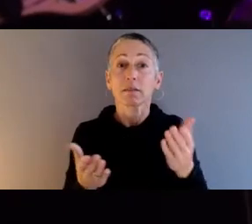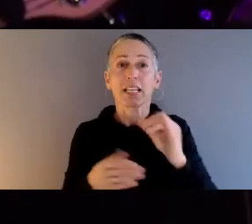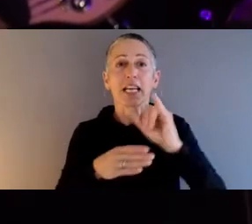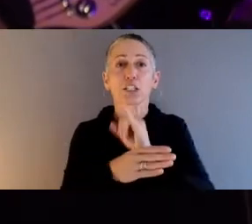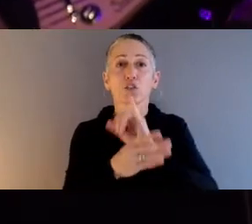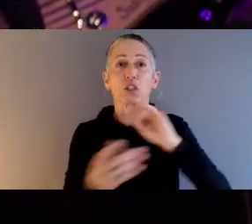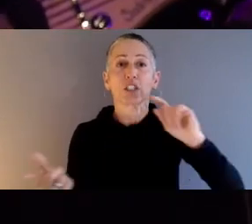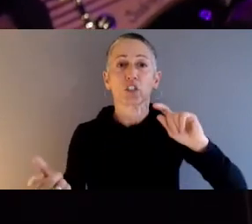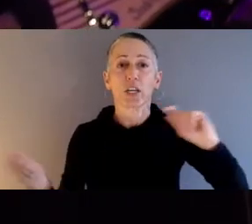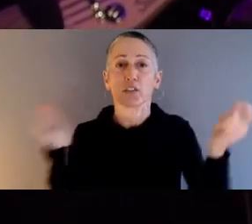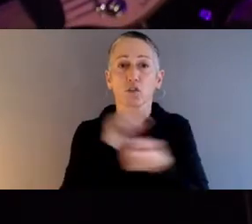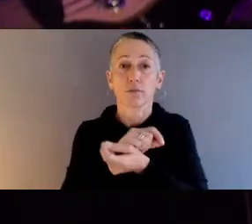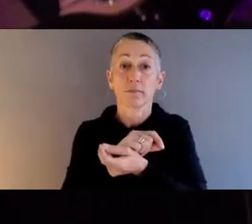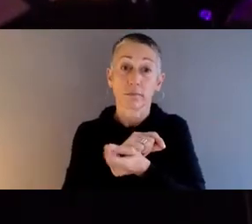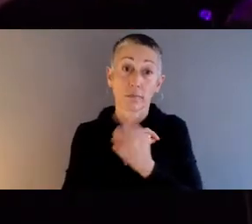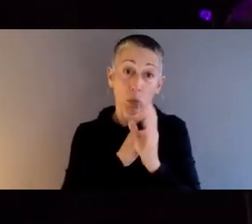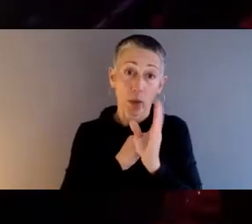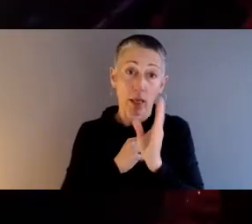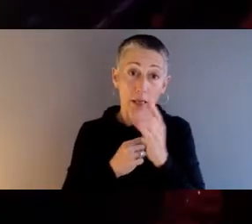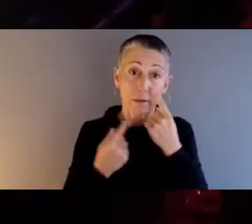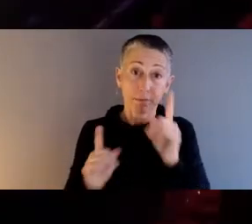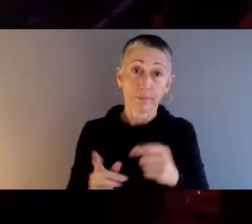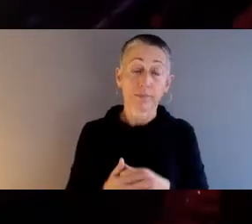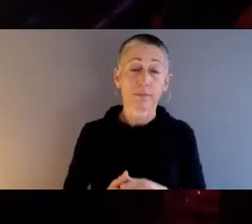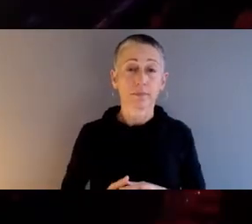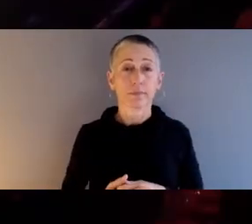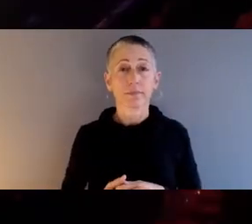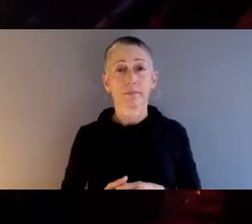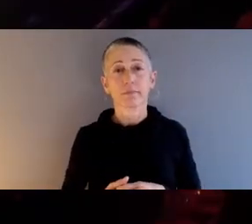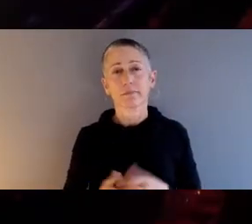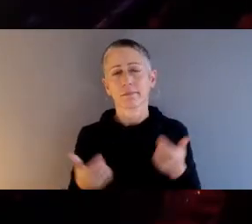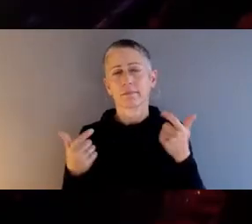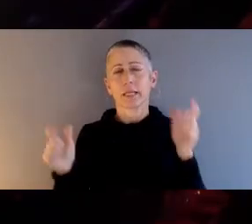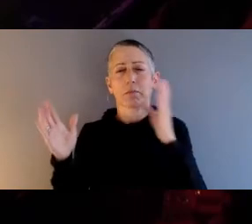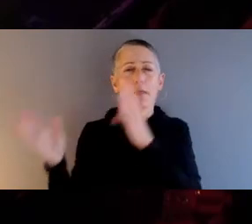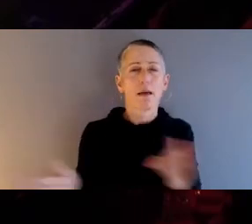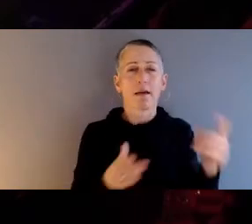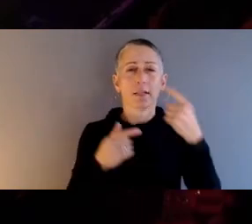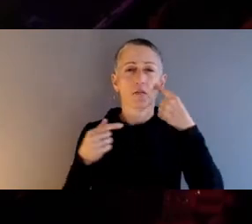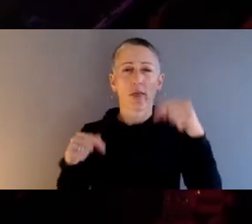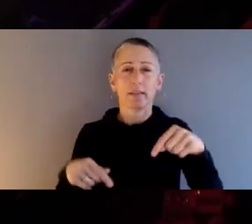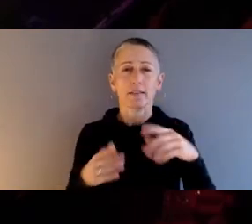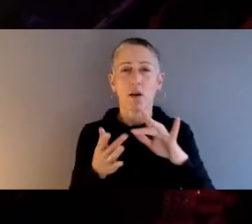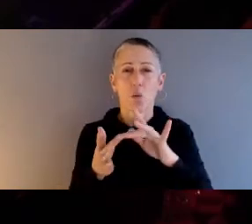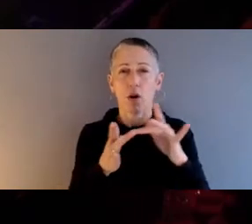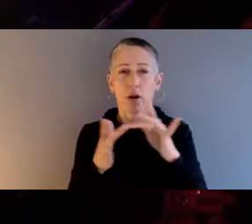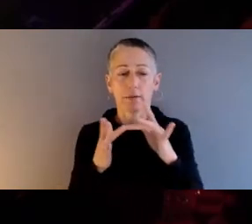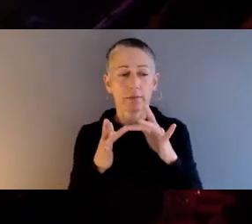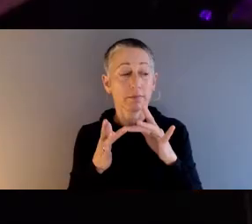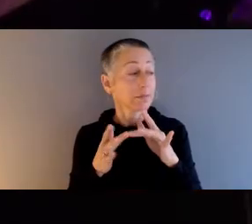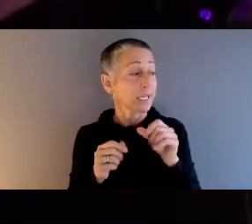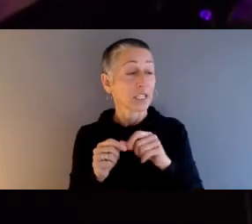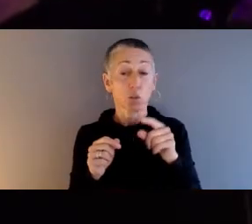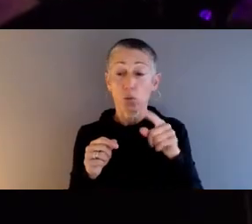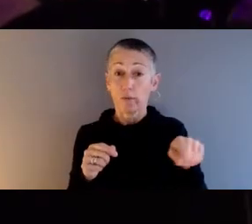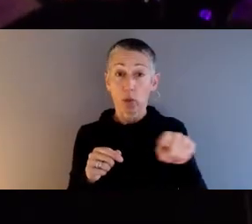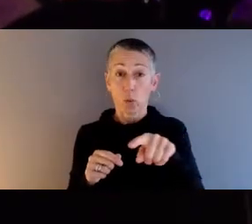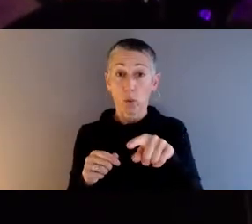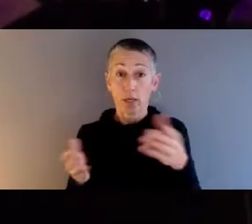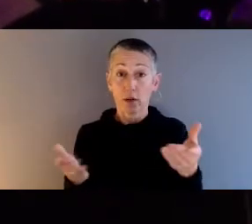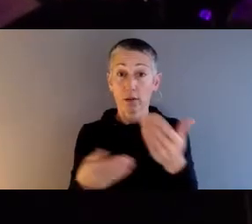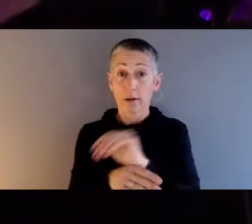They will. We have big plans for the growth of this network, and each and every one of you here tonight, whether you're here in person